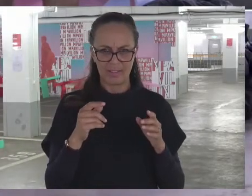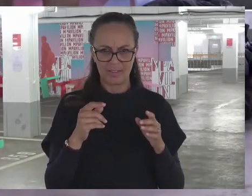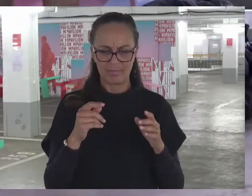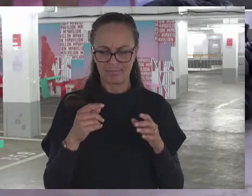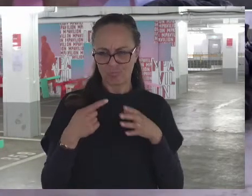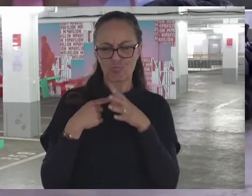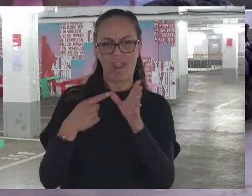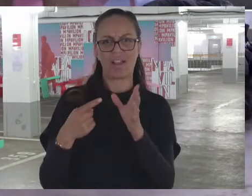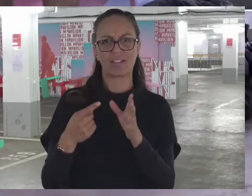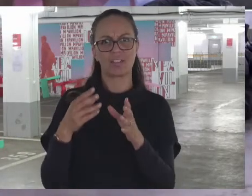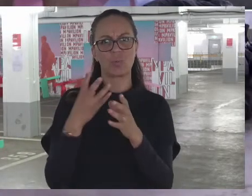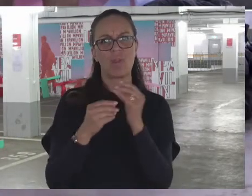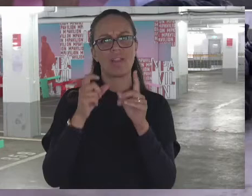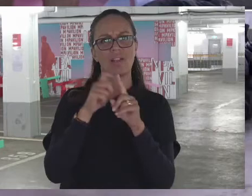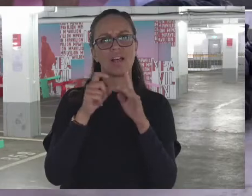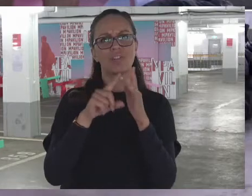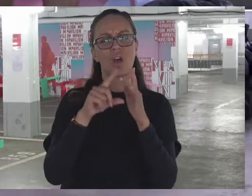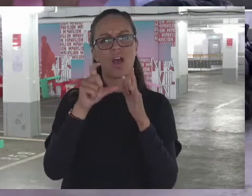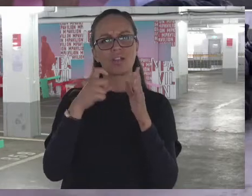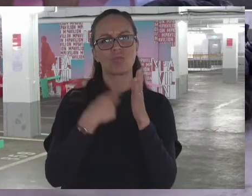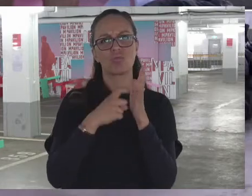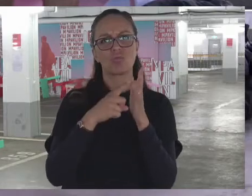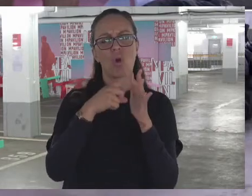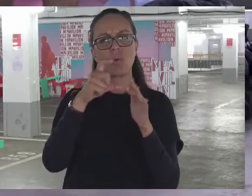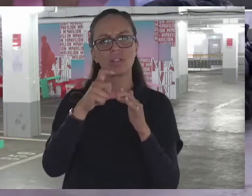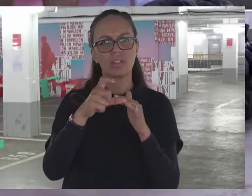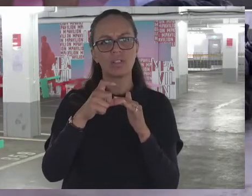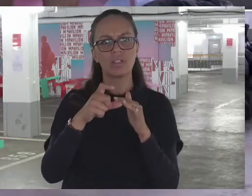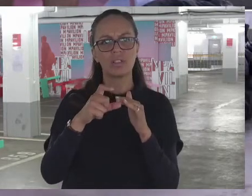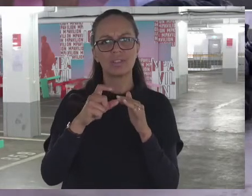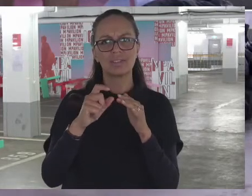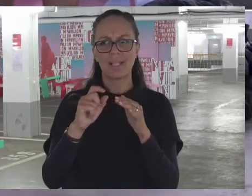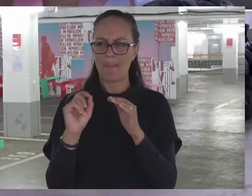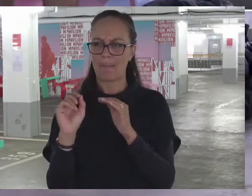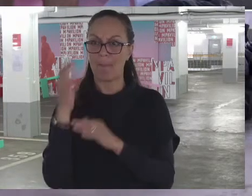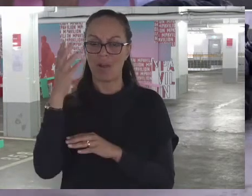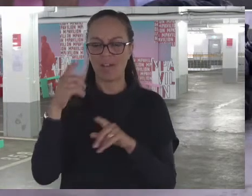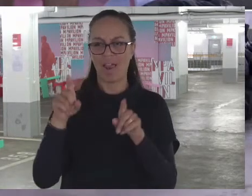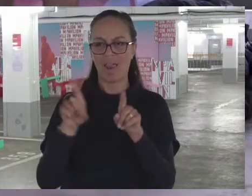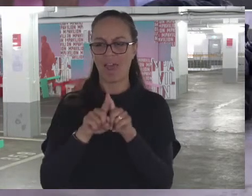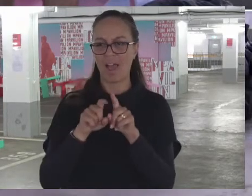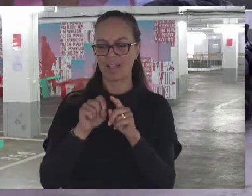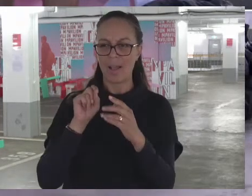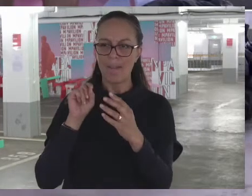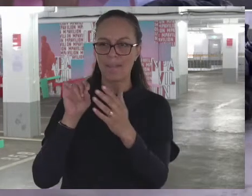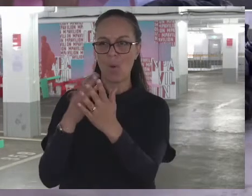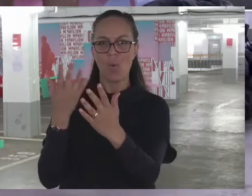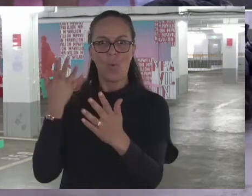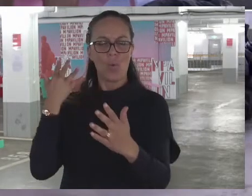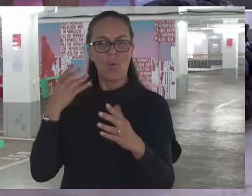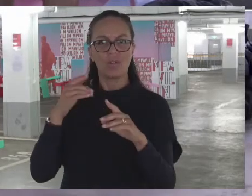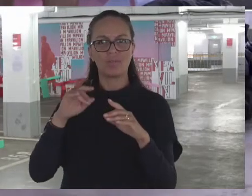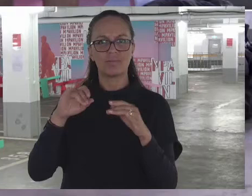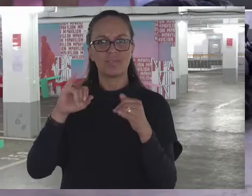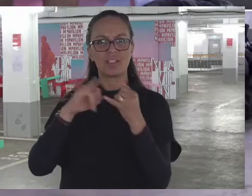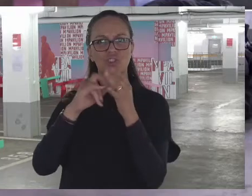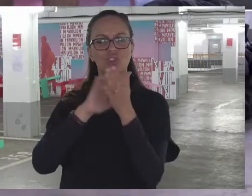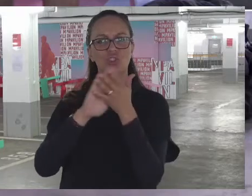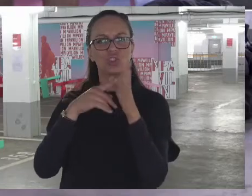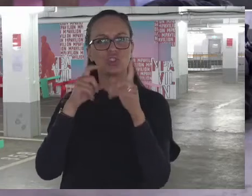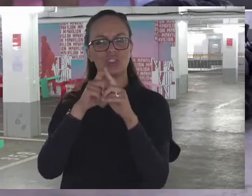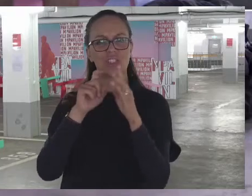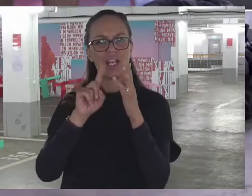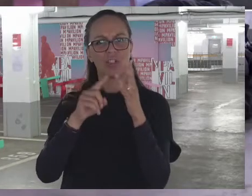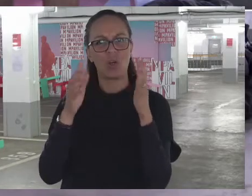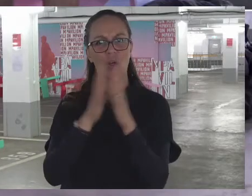onto this thing, and the dichroics are mirrored, so they bounce like these beautiful light shadows onto the concrete, and it really sort of